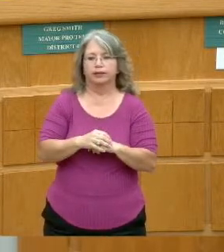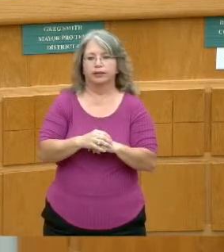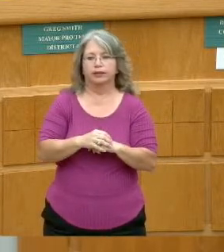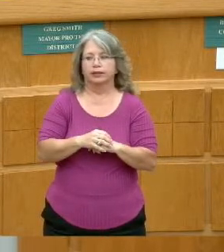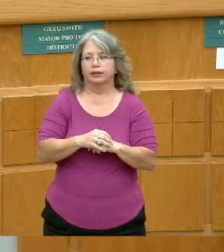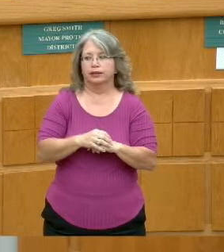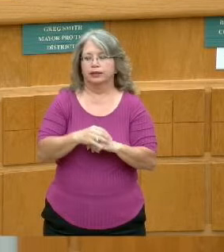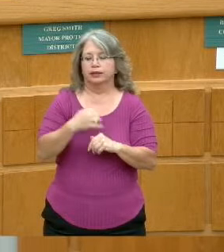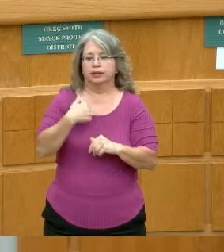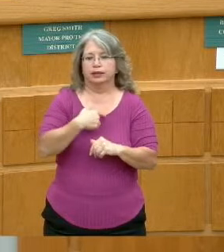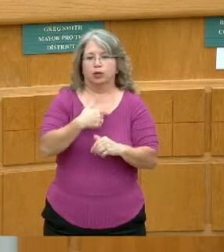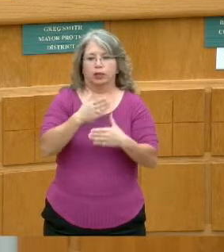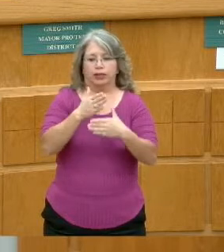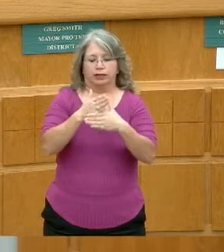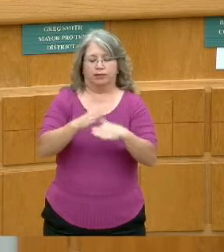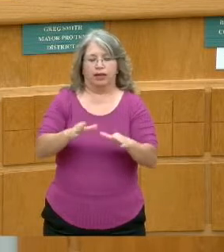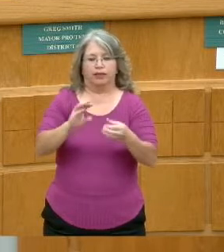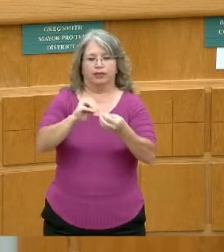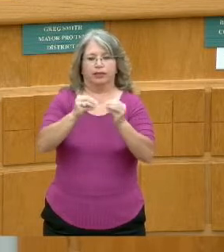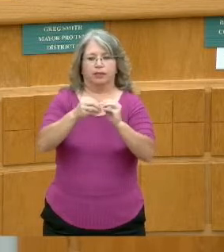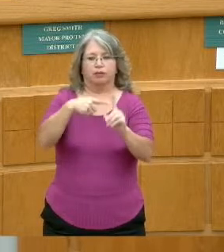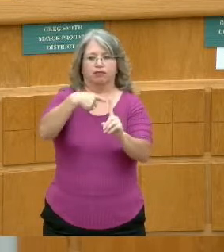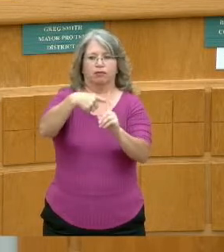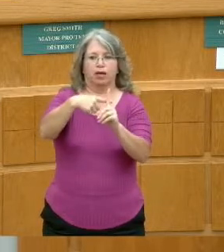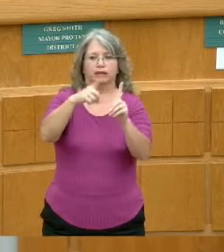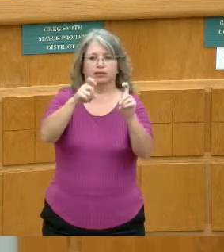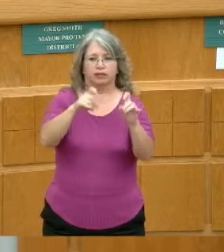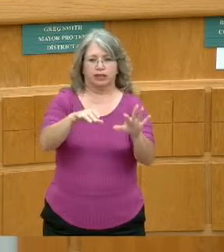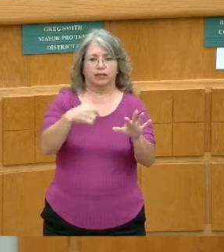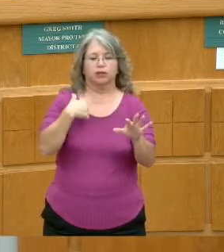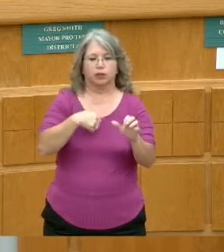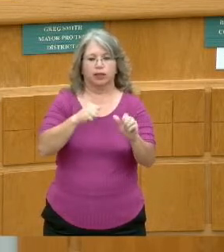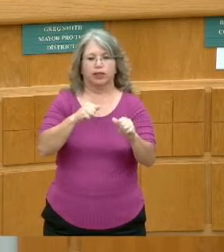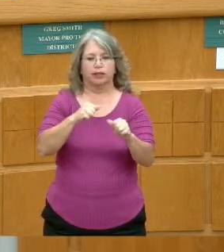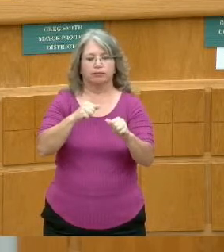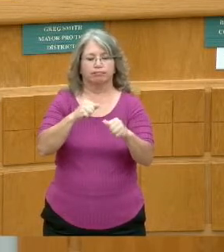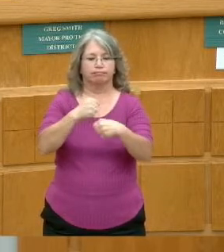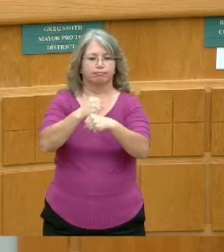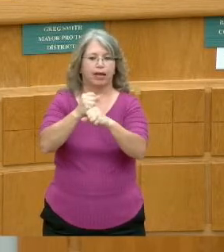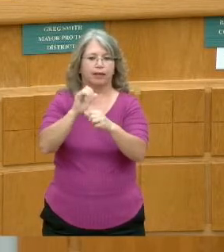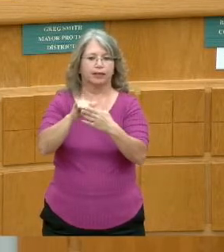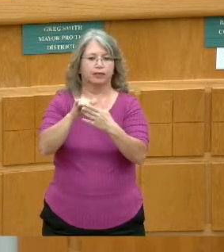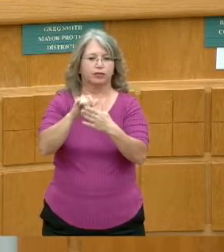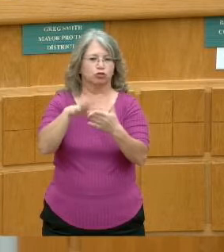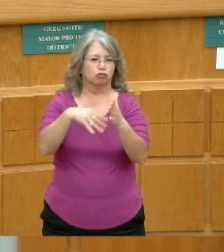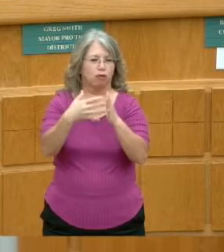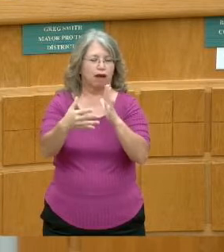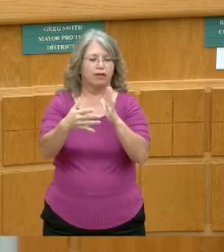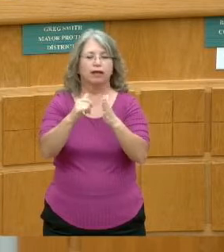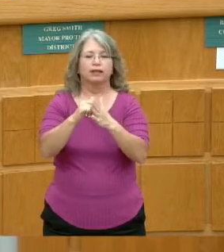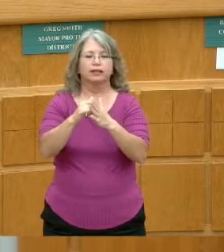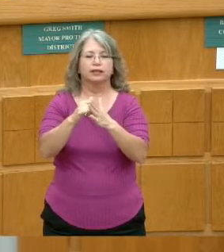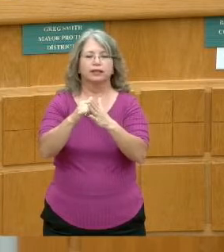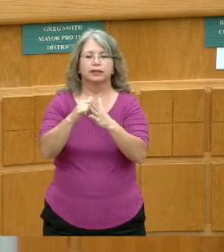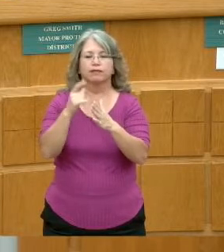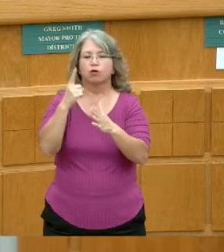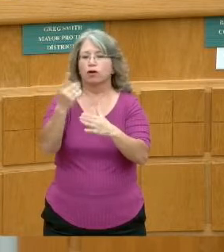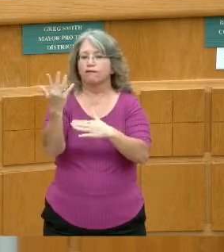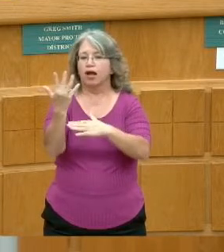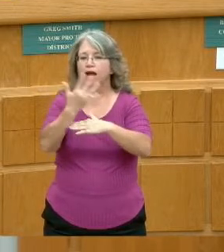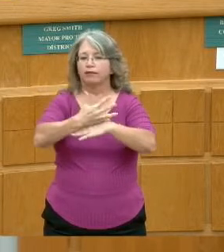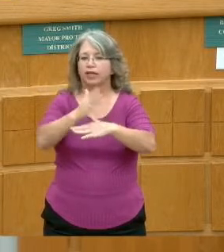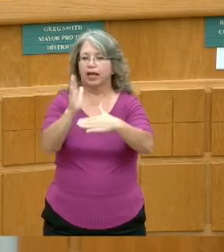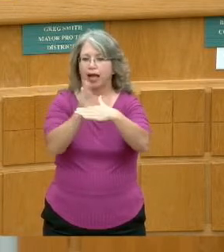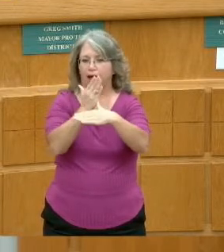positive tests, and we can create this graph. And again, it's a smooth average over a 5-day period. And what you can see is